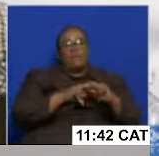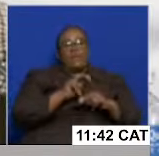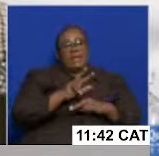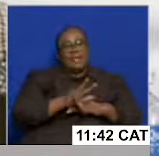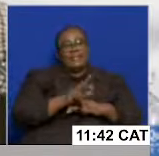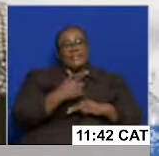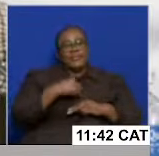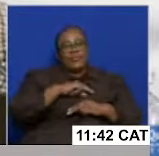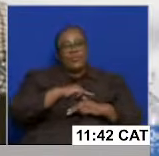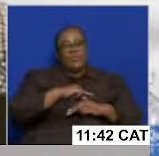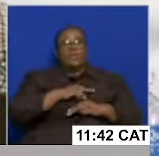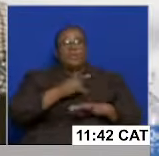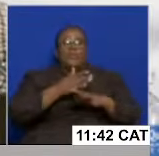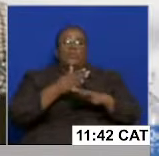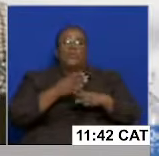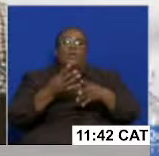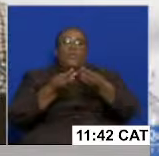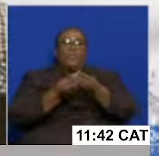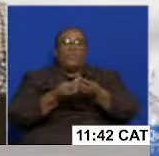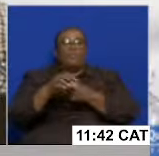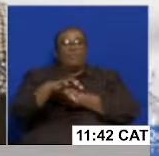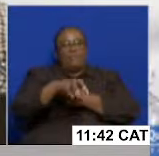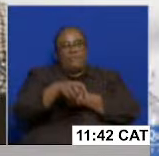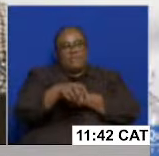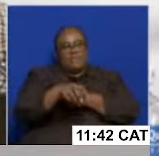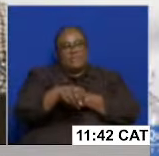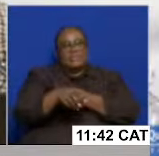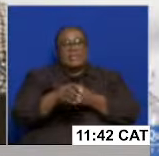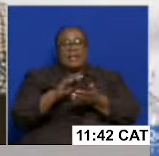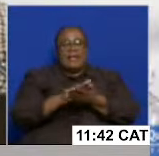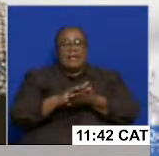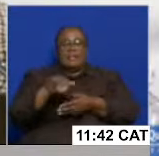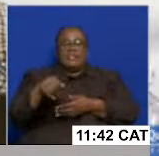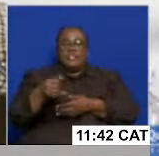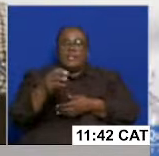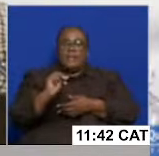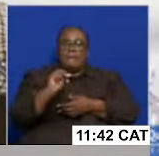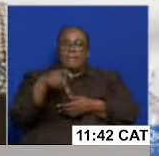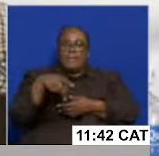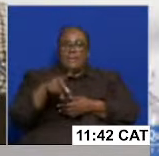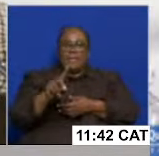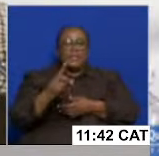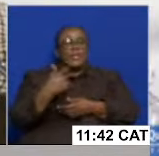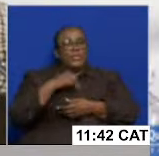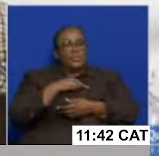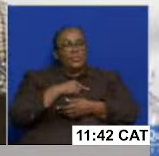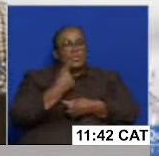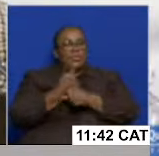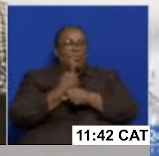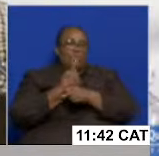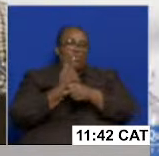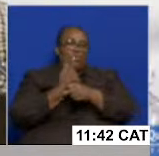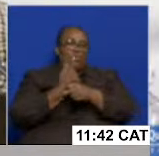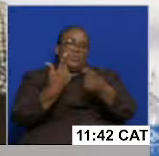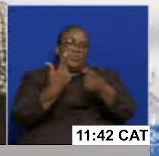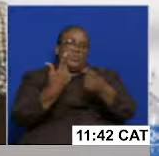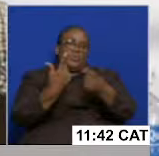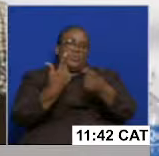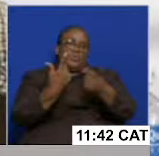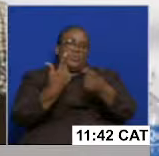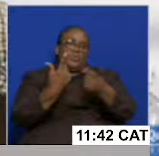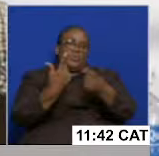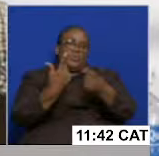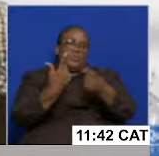with the province and JMPD, as we always do. You see that? Yes, I do. He continues on to say,